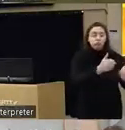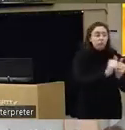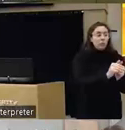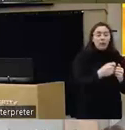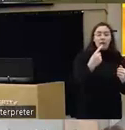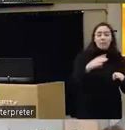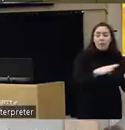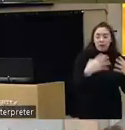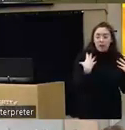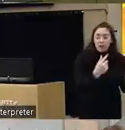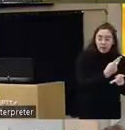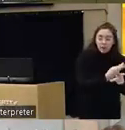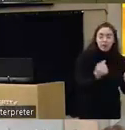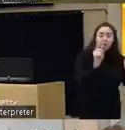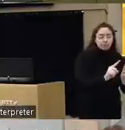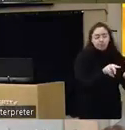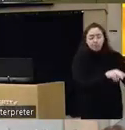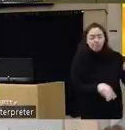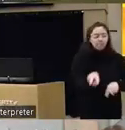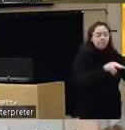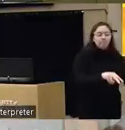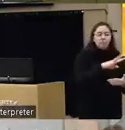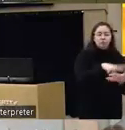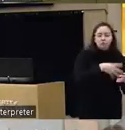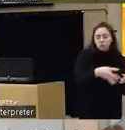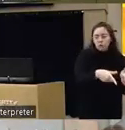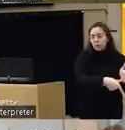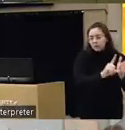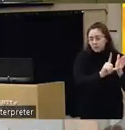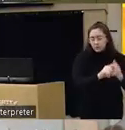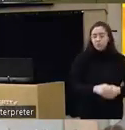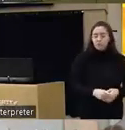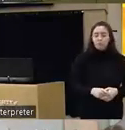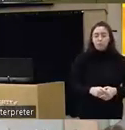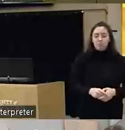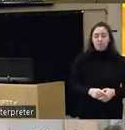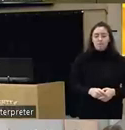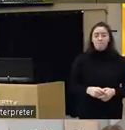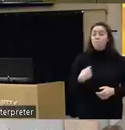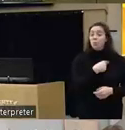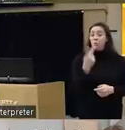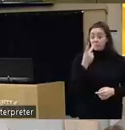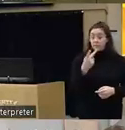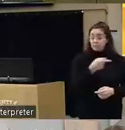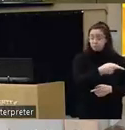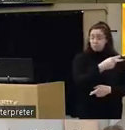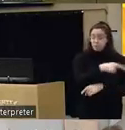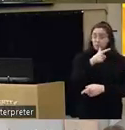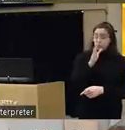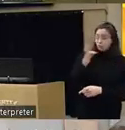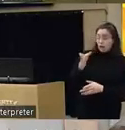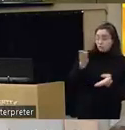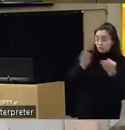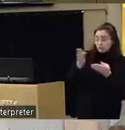provides e-consults with chart review recommendations. We do see patients for direct service visit, either